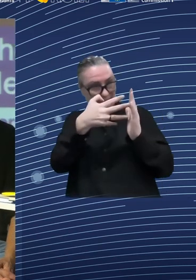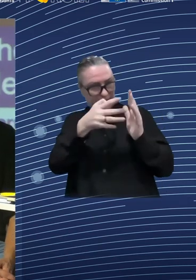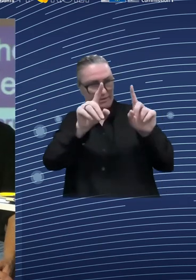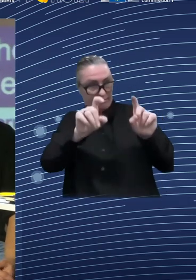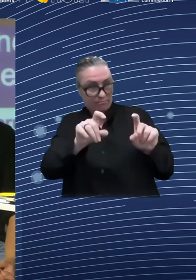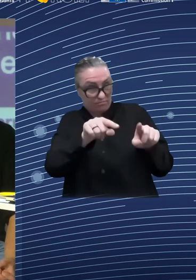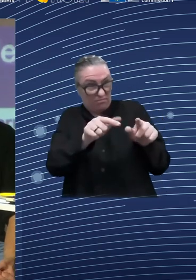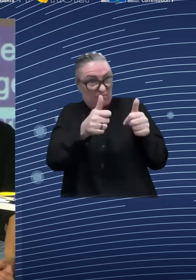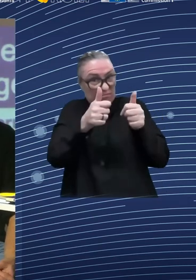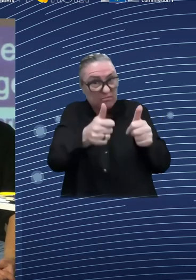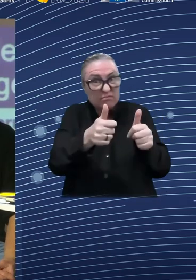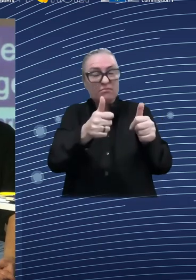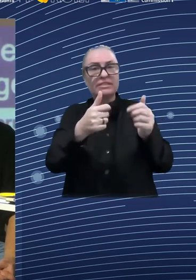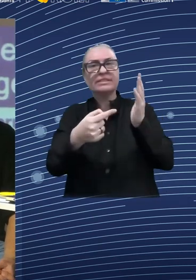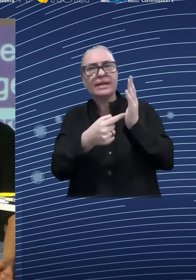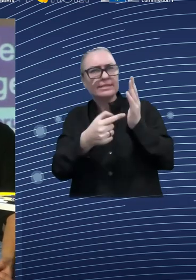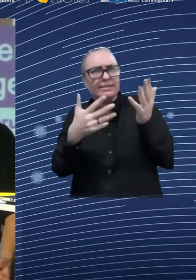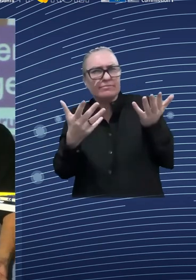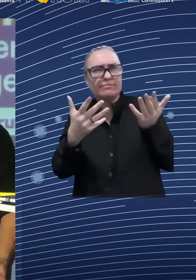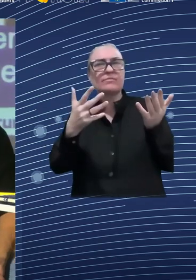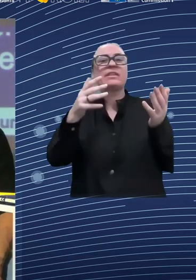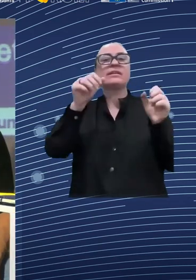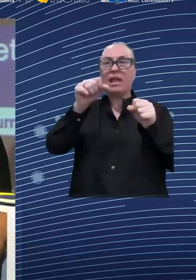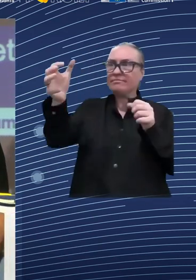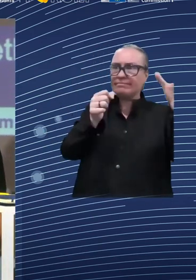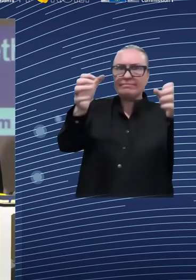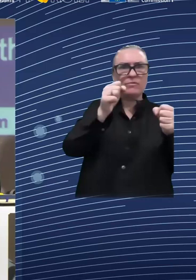up on Benjamin's comments, you know, we have